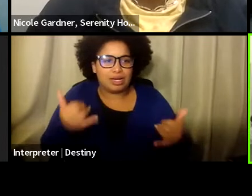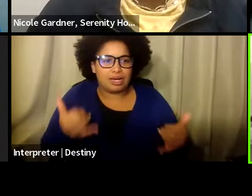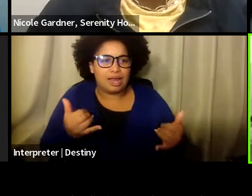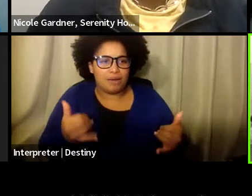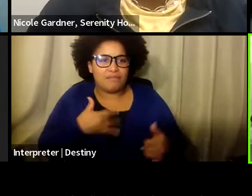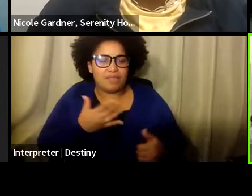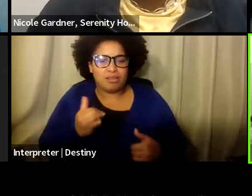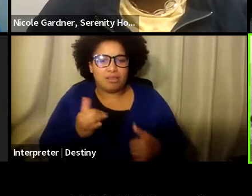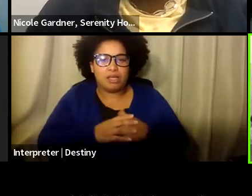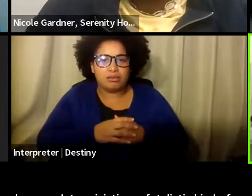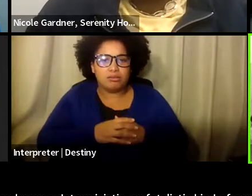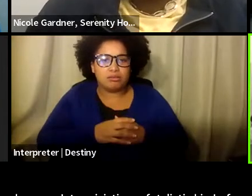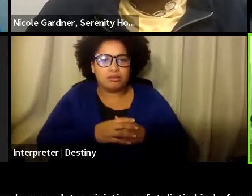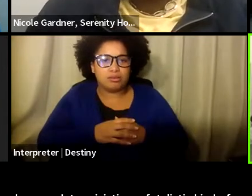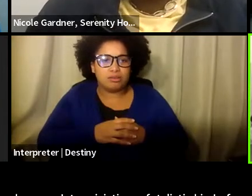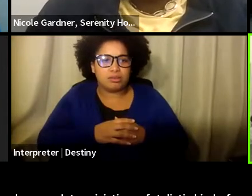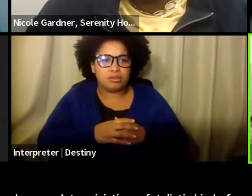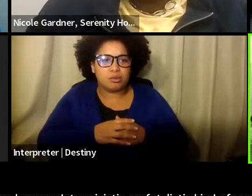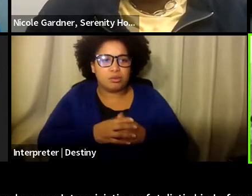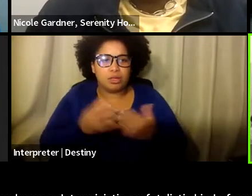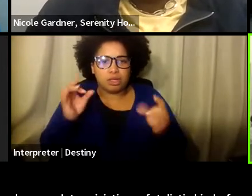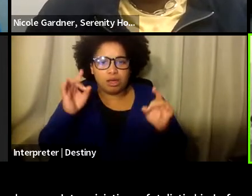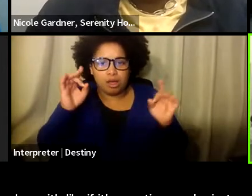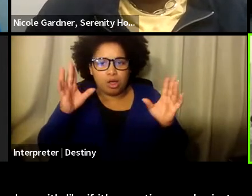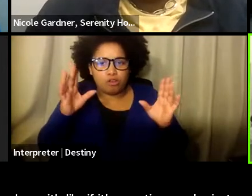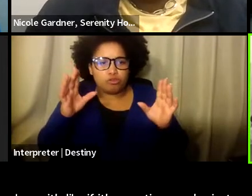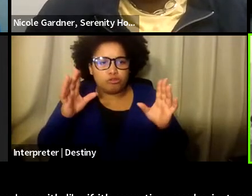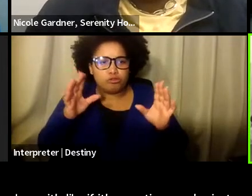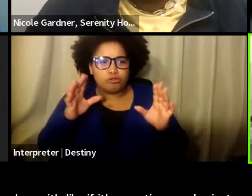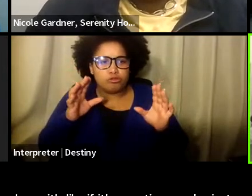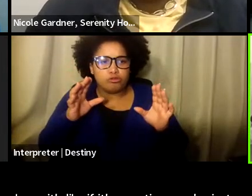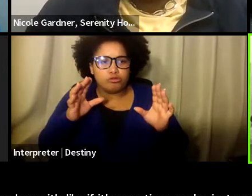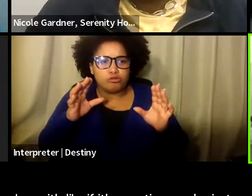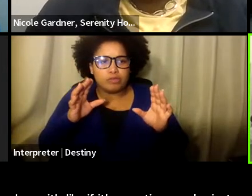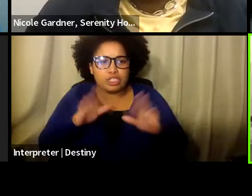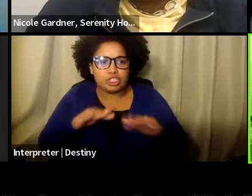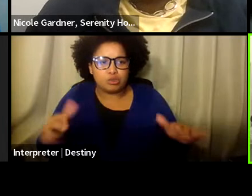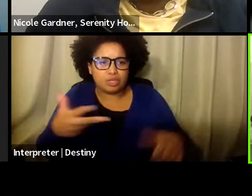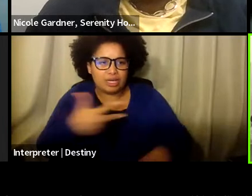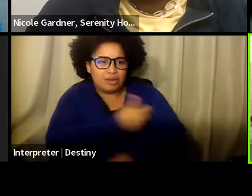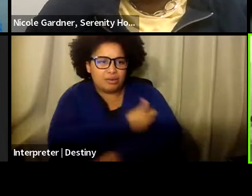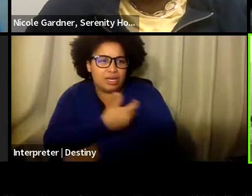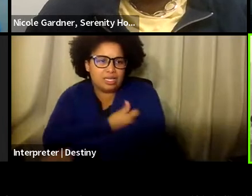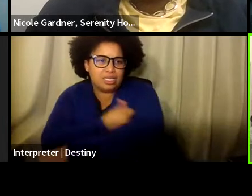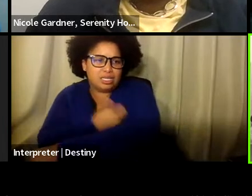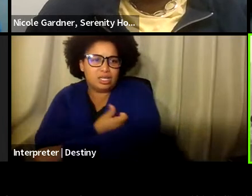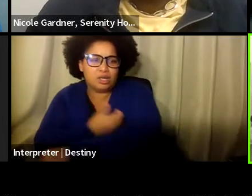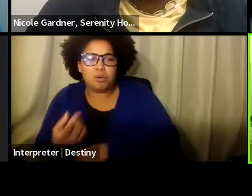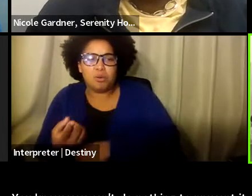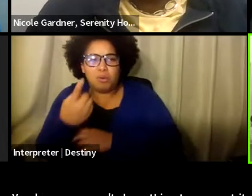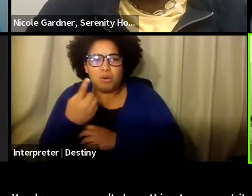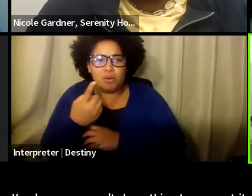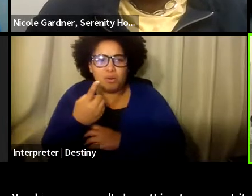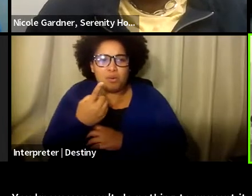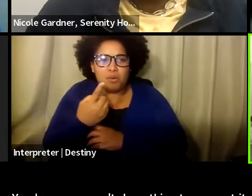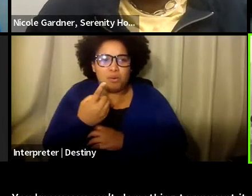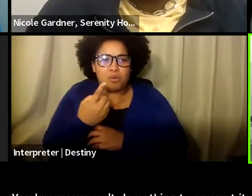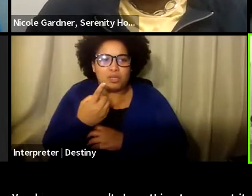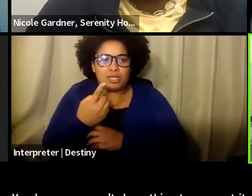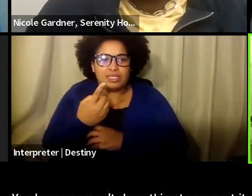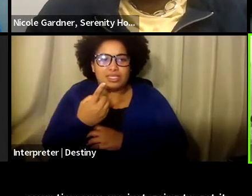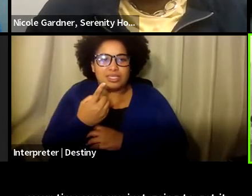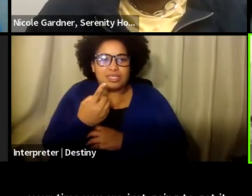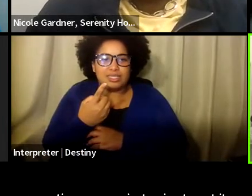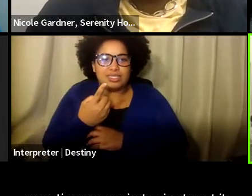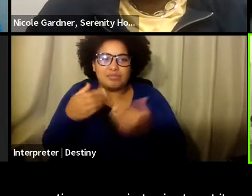think with the abysmal rates of vaccinations in our children, that one of the, this is the charge part, public